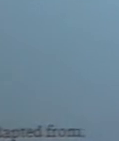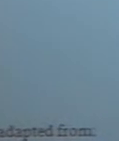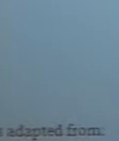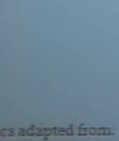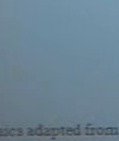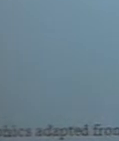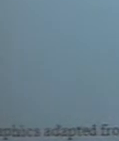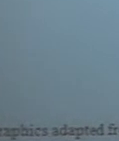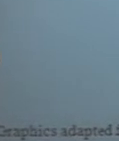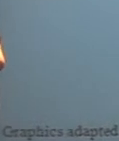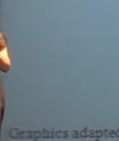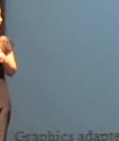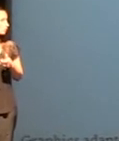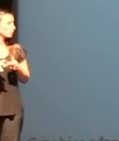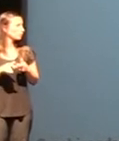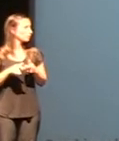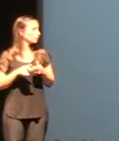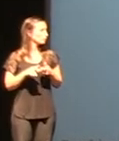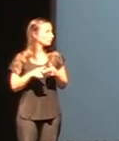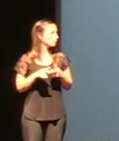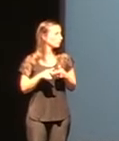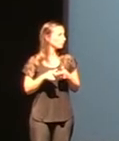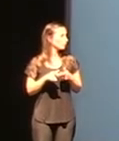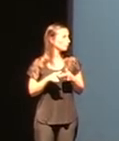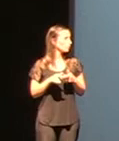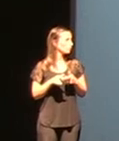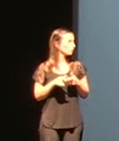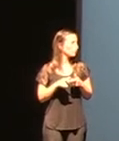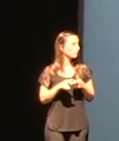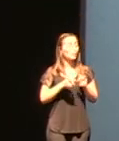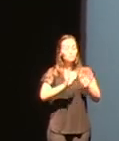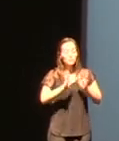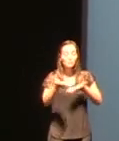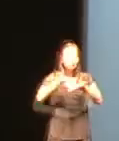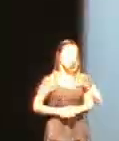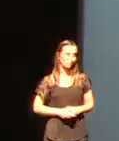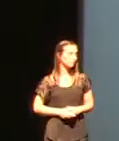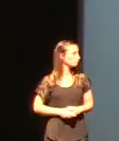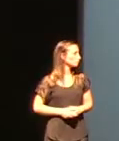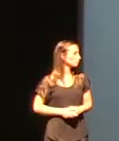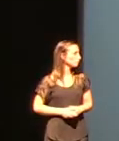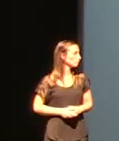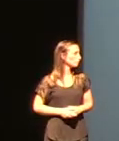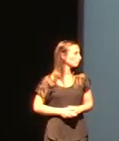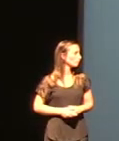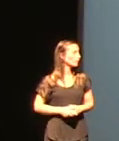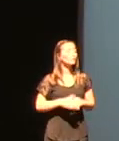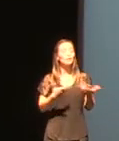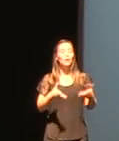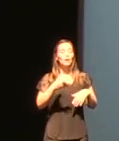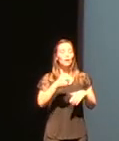disability, said, you're the problem, we're going to treat you, we're going to cure you, we're going to deal with your problem. So the UN